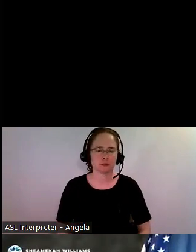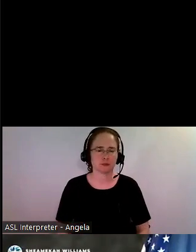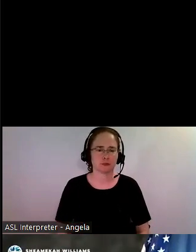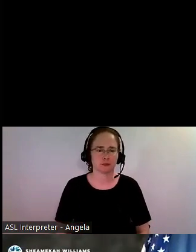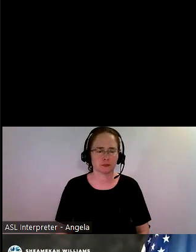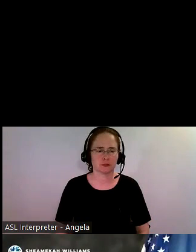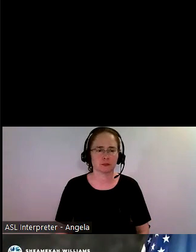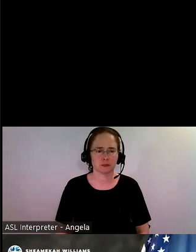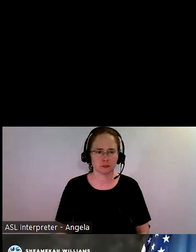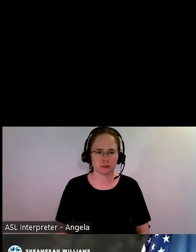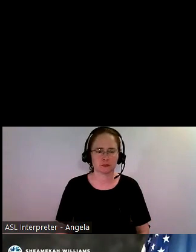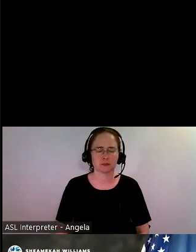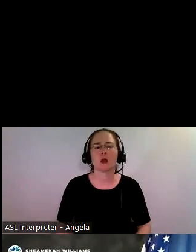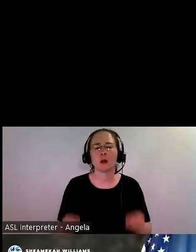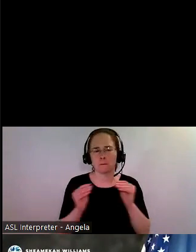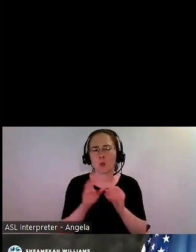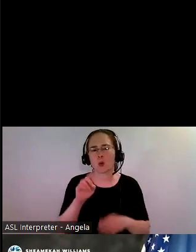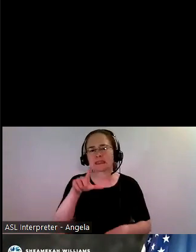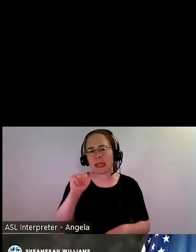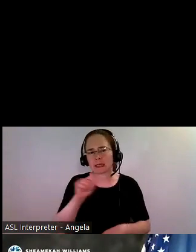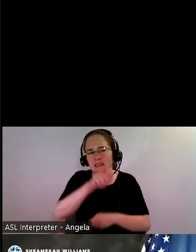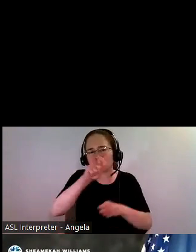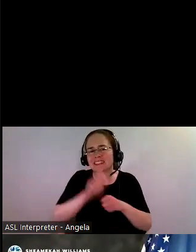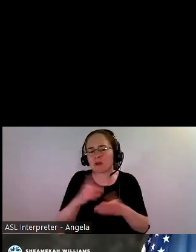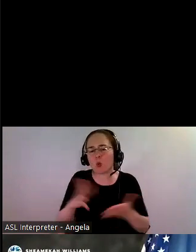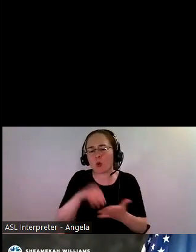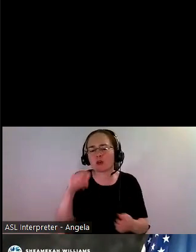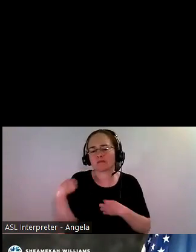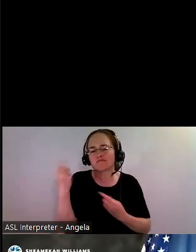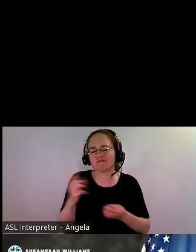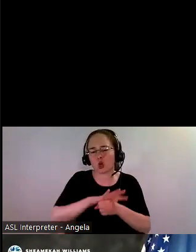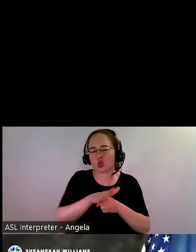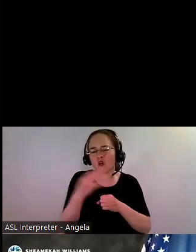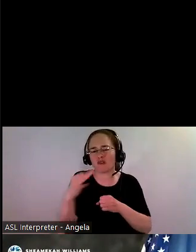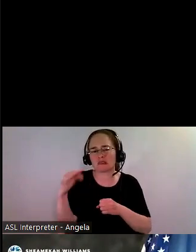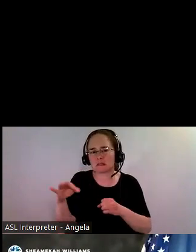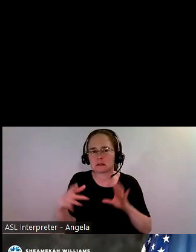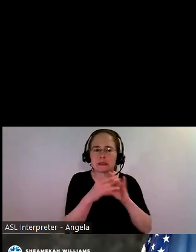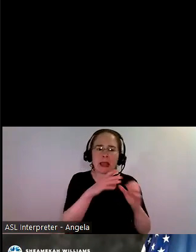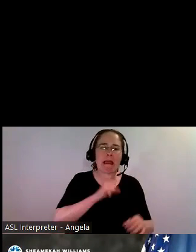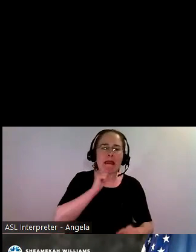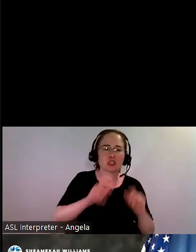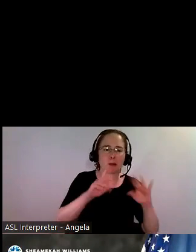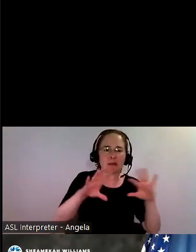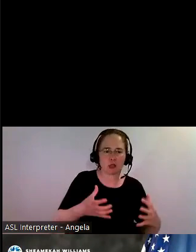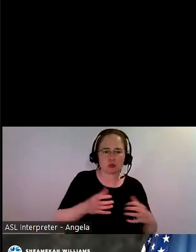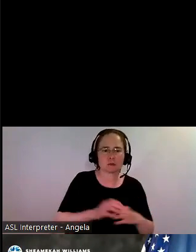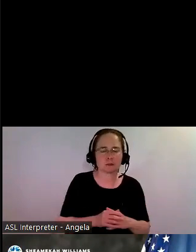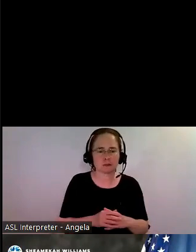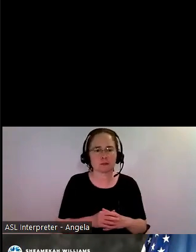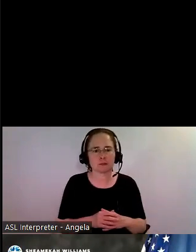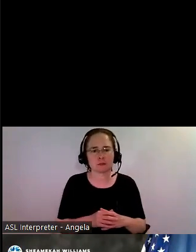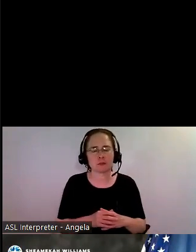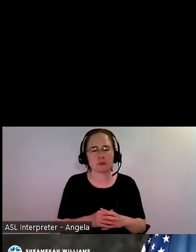And again, this is some more data points specifically around what we learned through COVID as it relates to age population and really